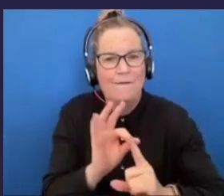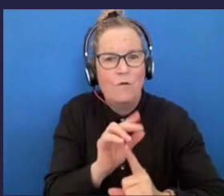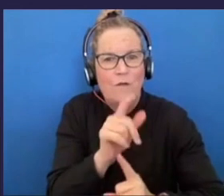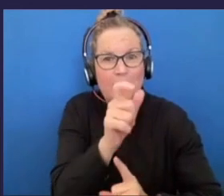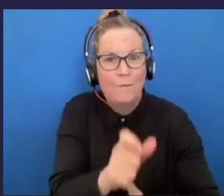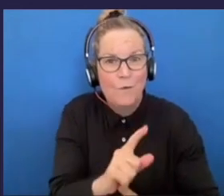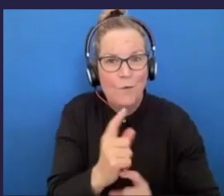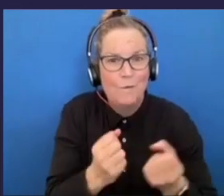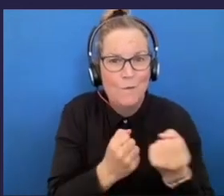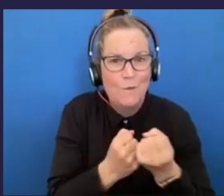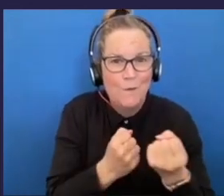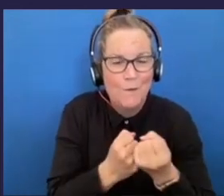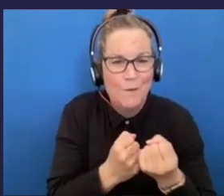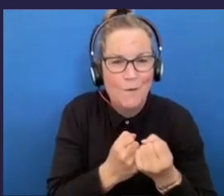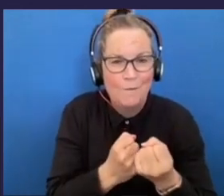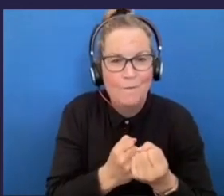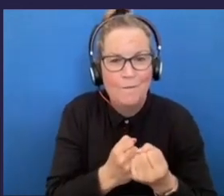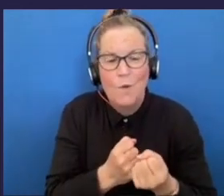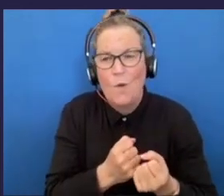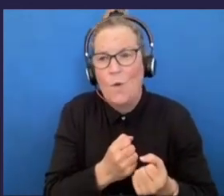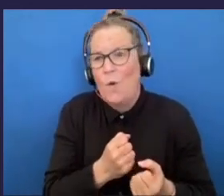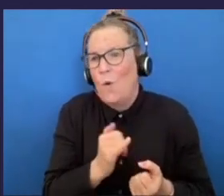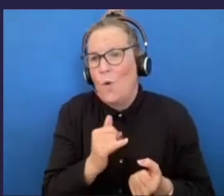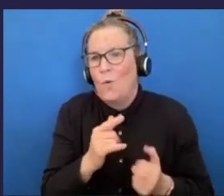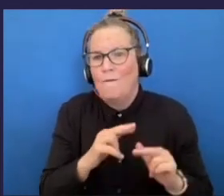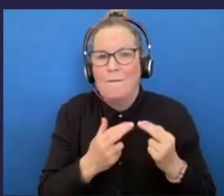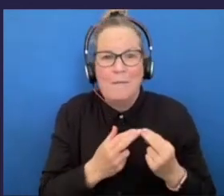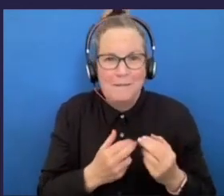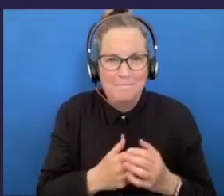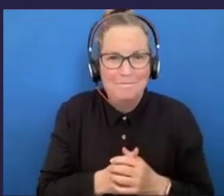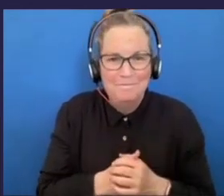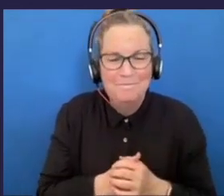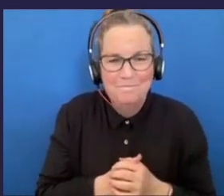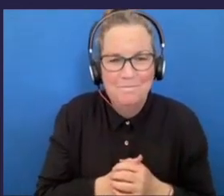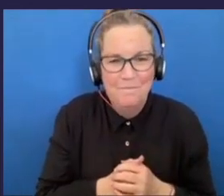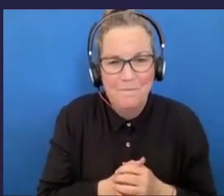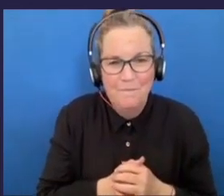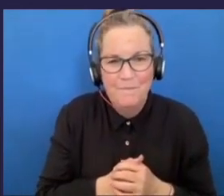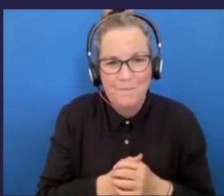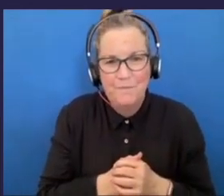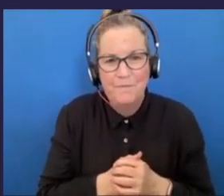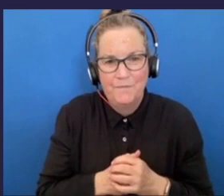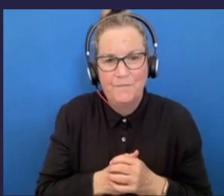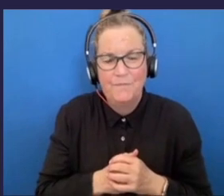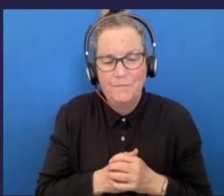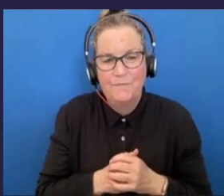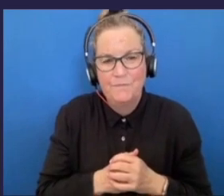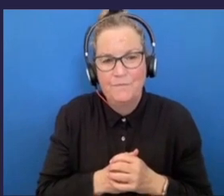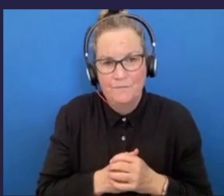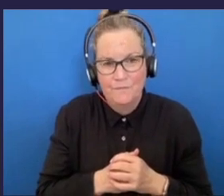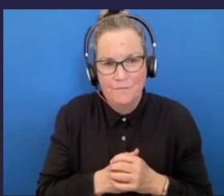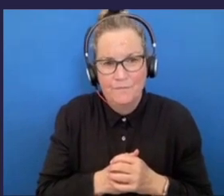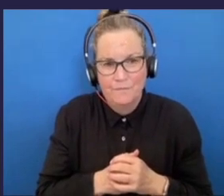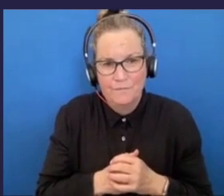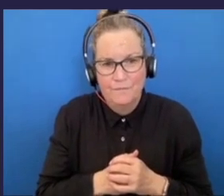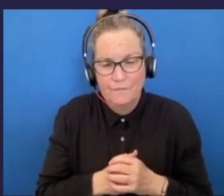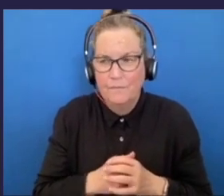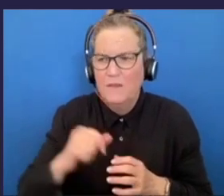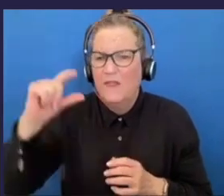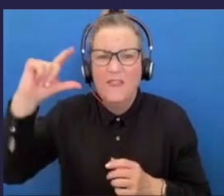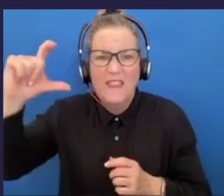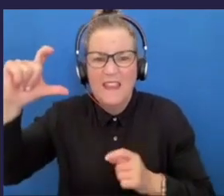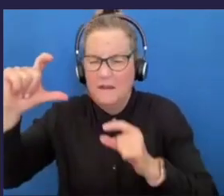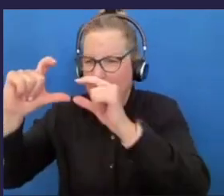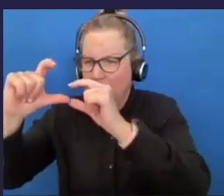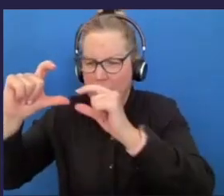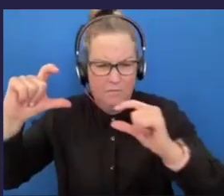that you're supporting or your loved one. And that the job that they may have should ideally be based on their strengths as well. So it's